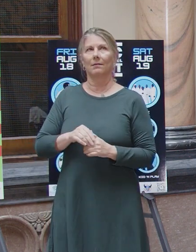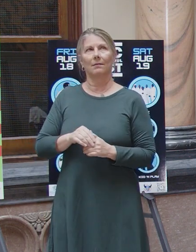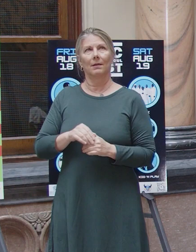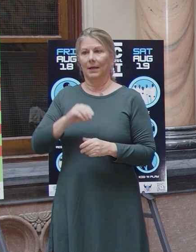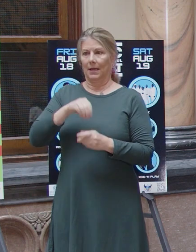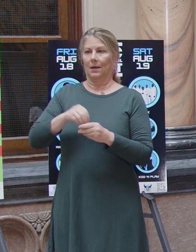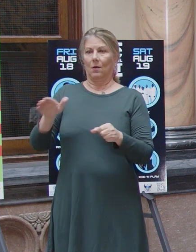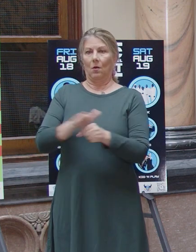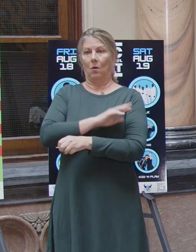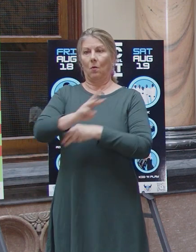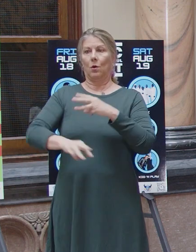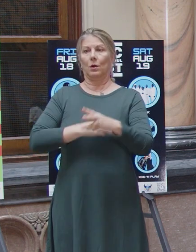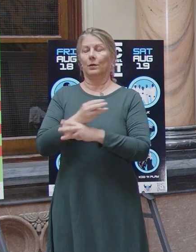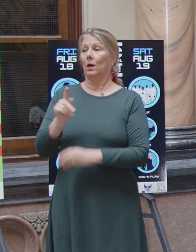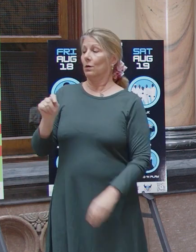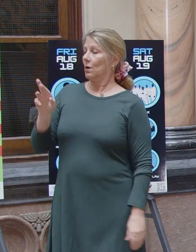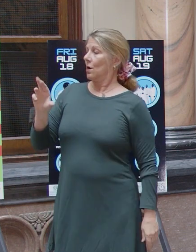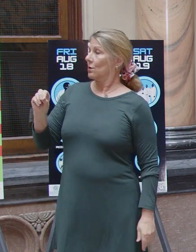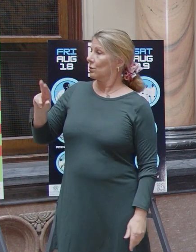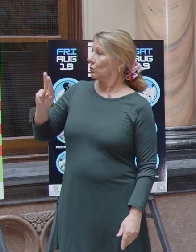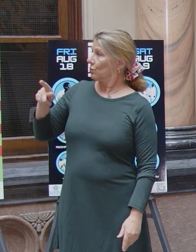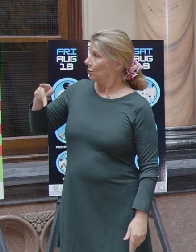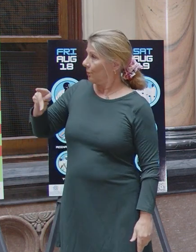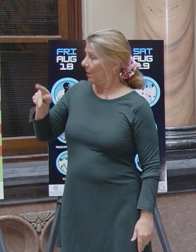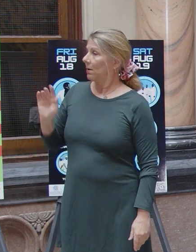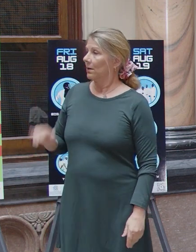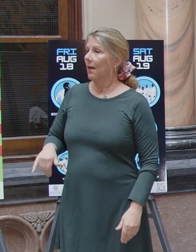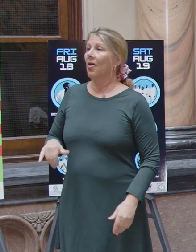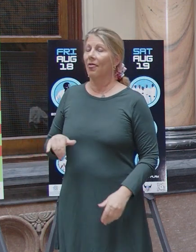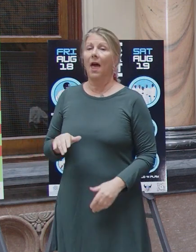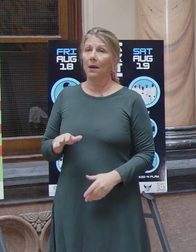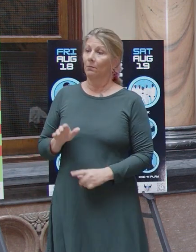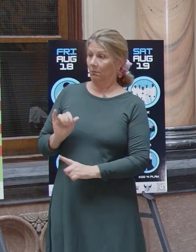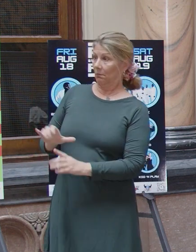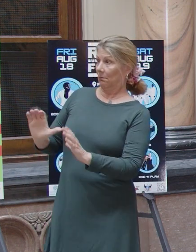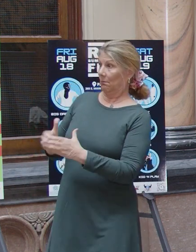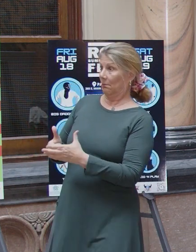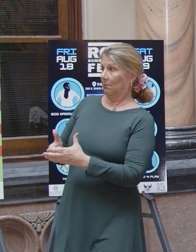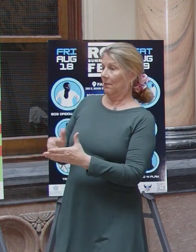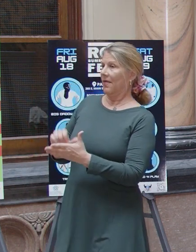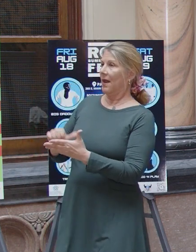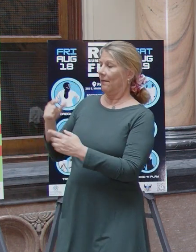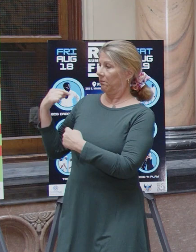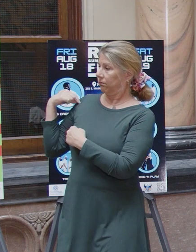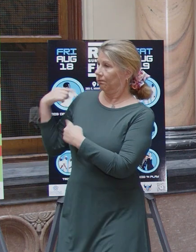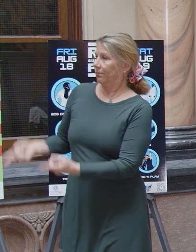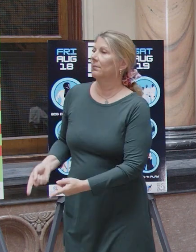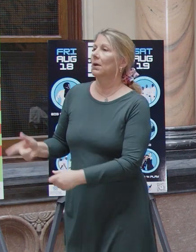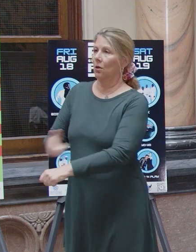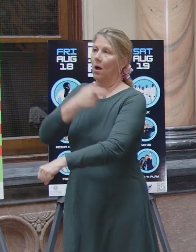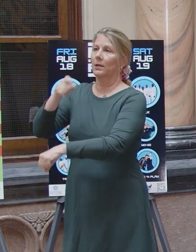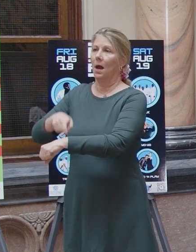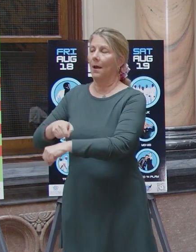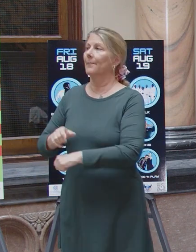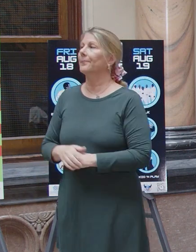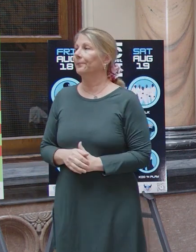hip-hop world. Troop. I mean, that's, you know, that goes back. Those guys,